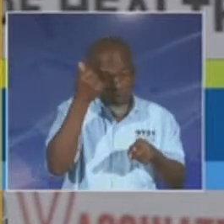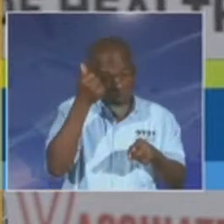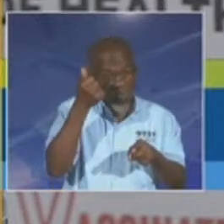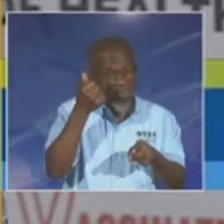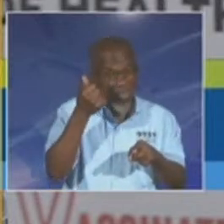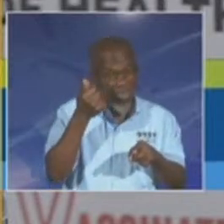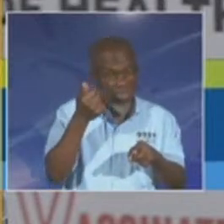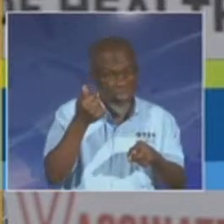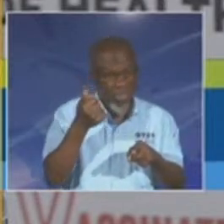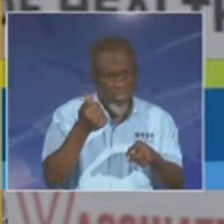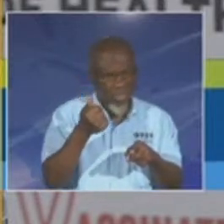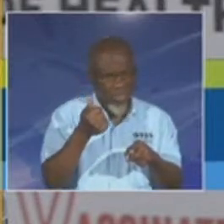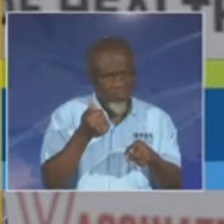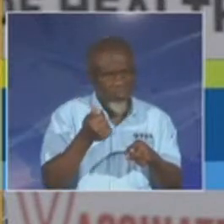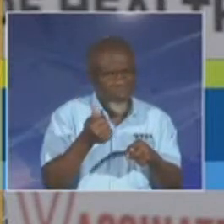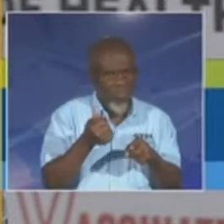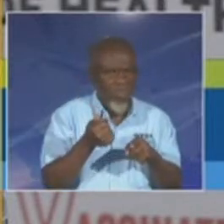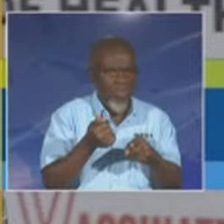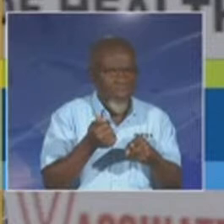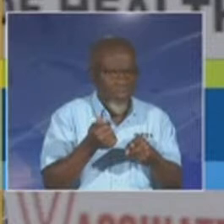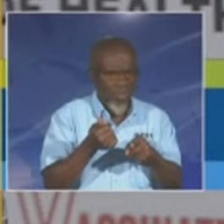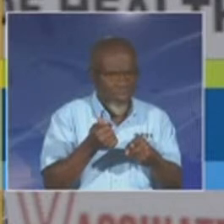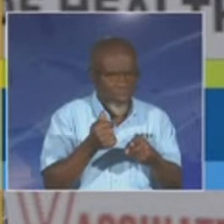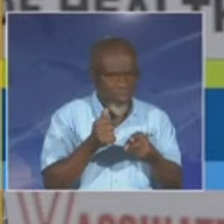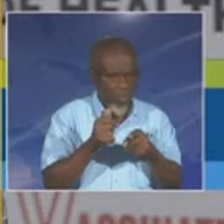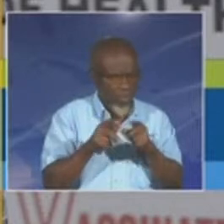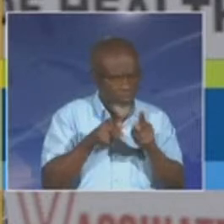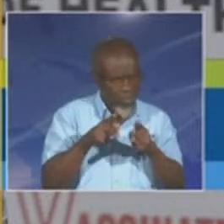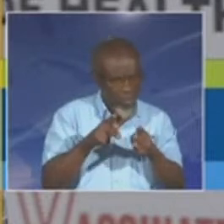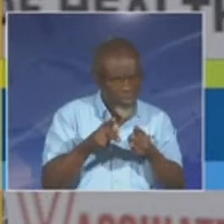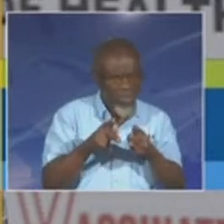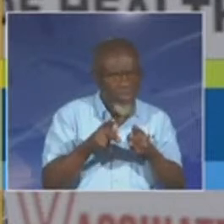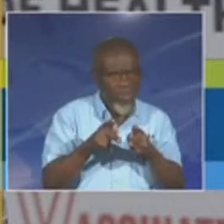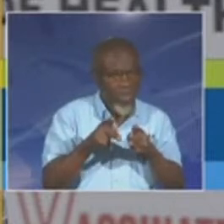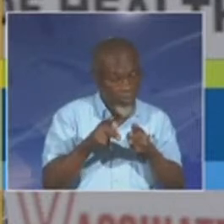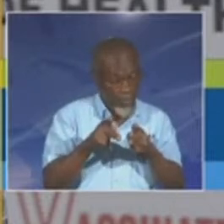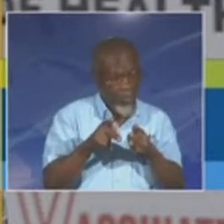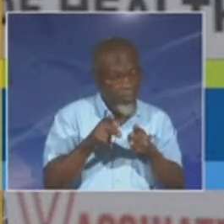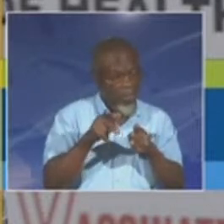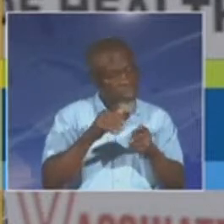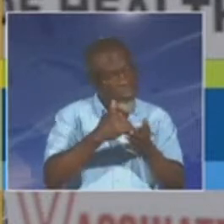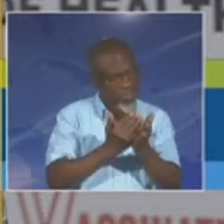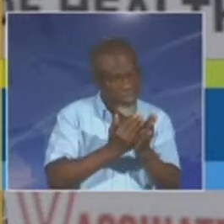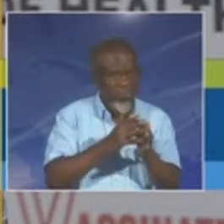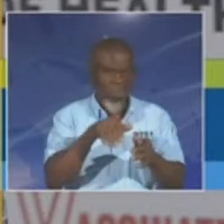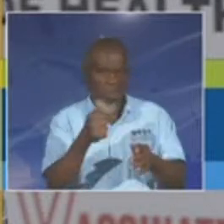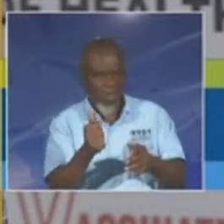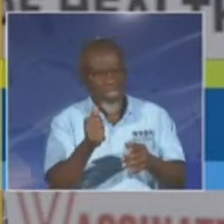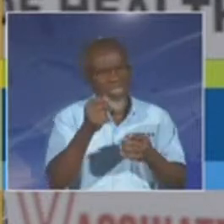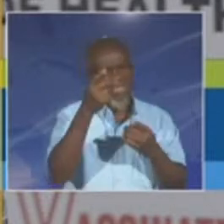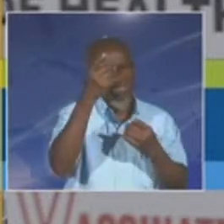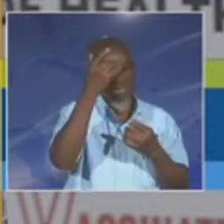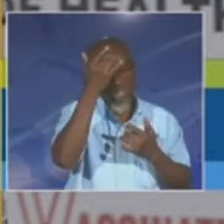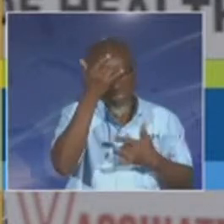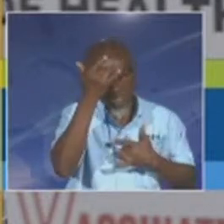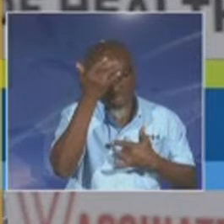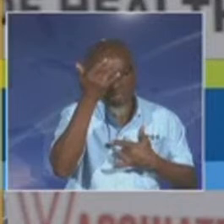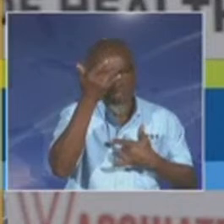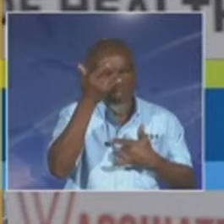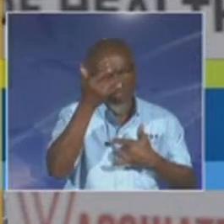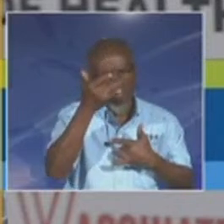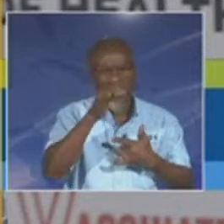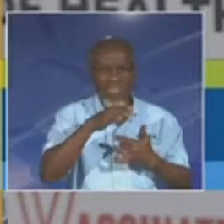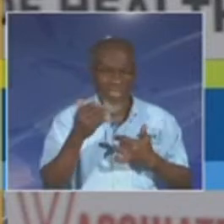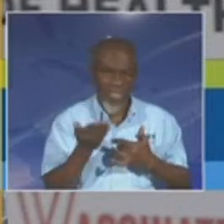also individuals that would have passed on from other healthcare-related issues that suffered from